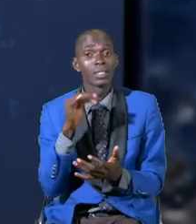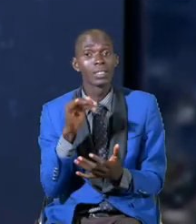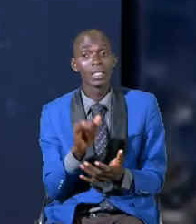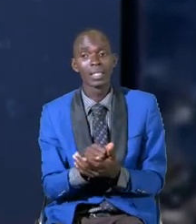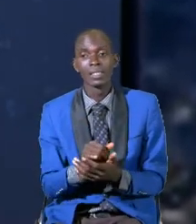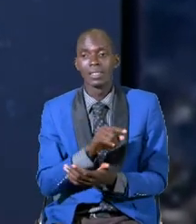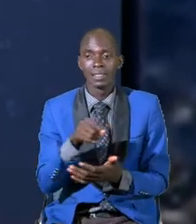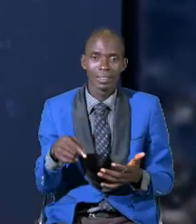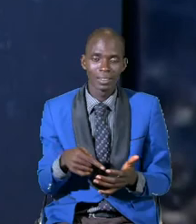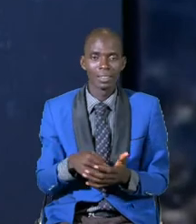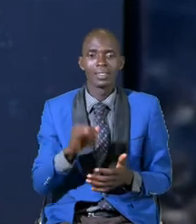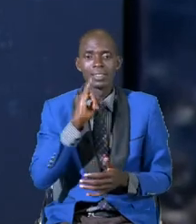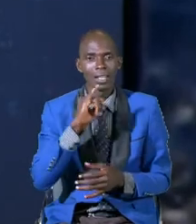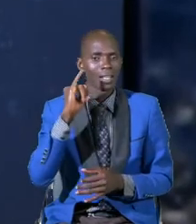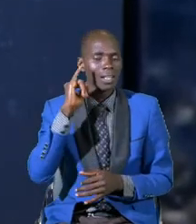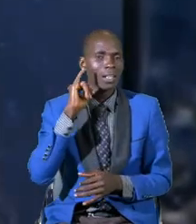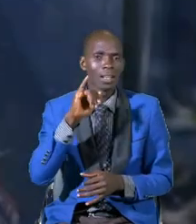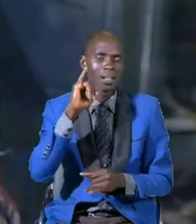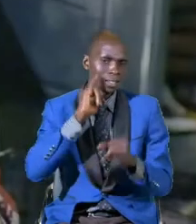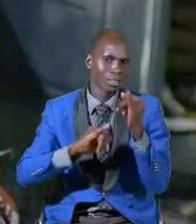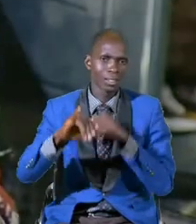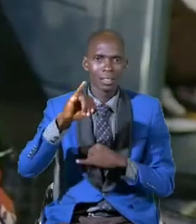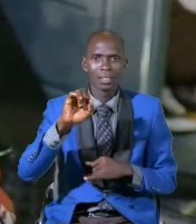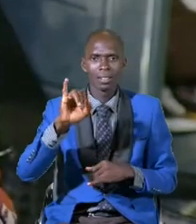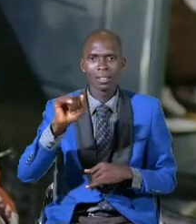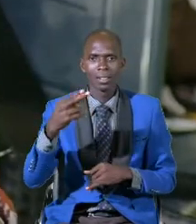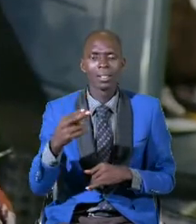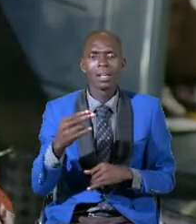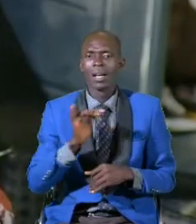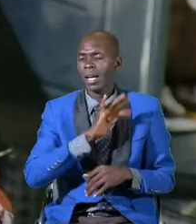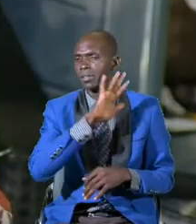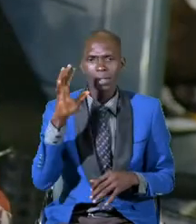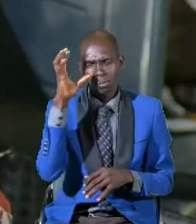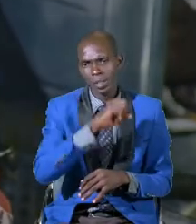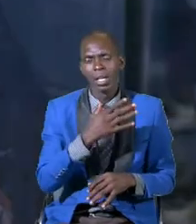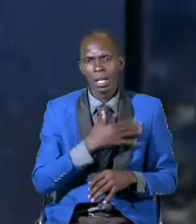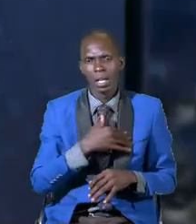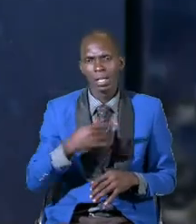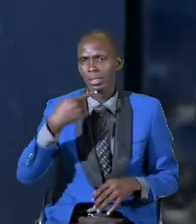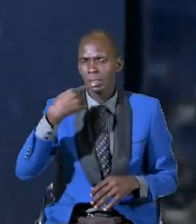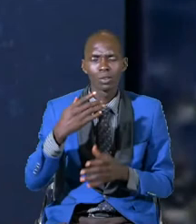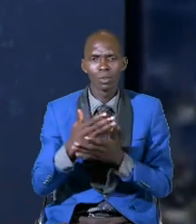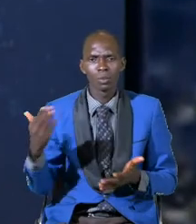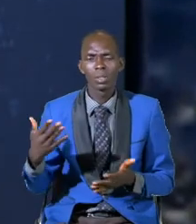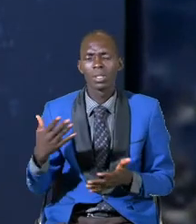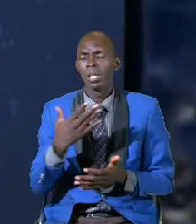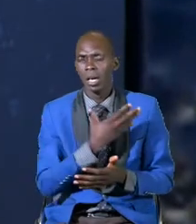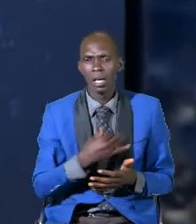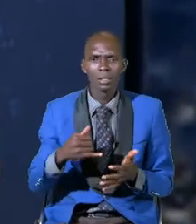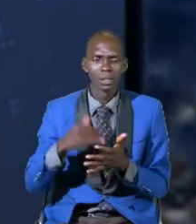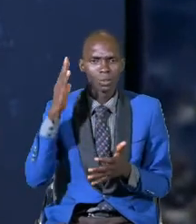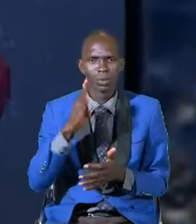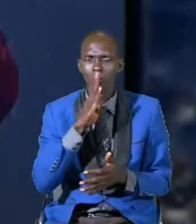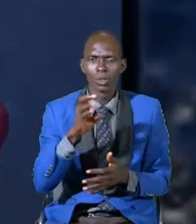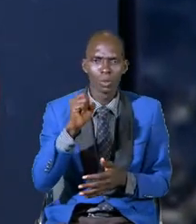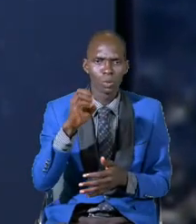miss. I see a child is going to be born, a son will be given, and it will be so. I said, a virgin shall conceive, it